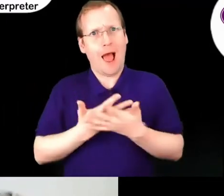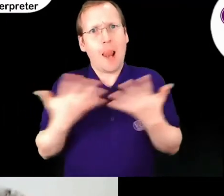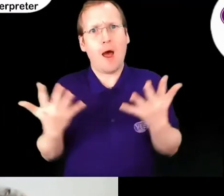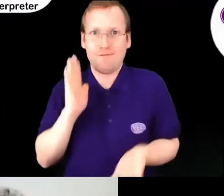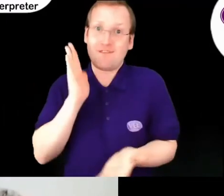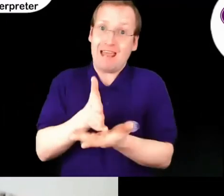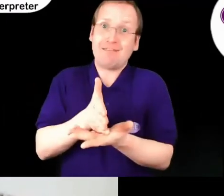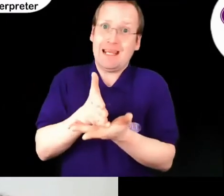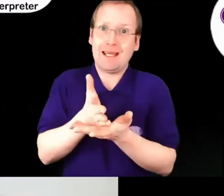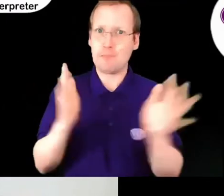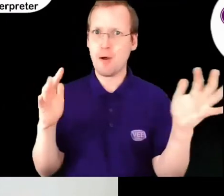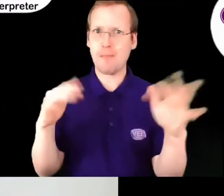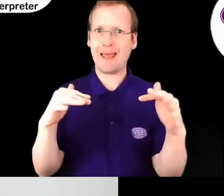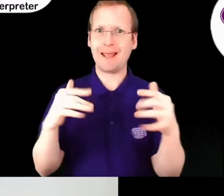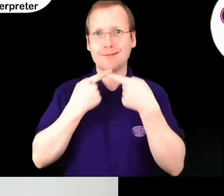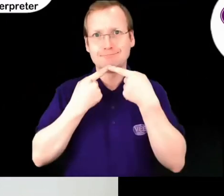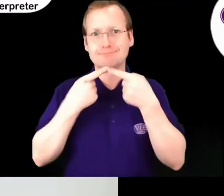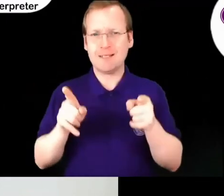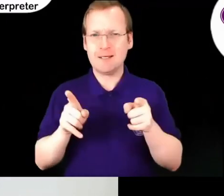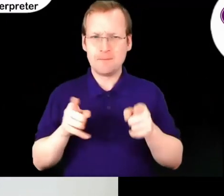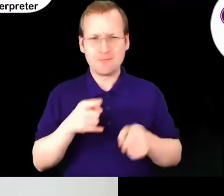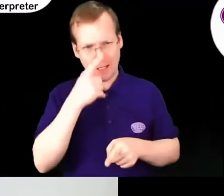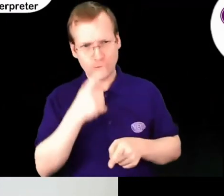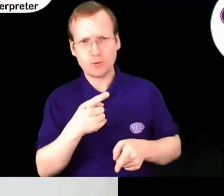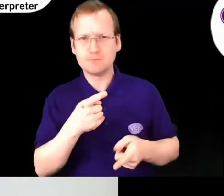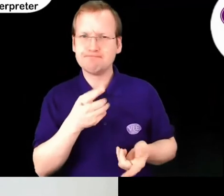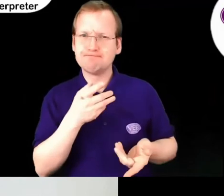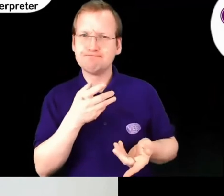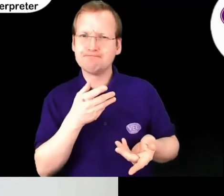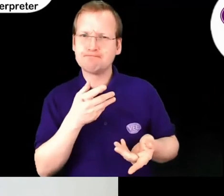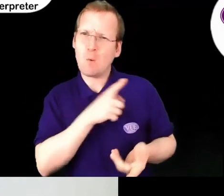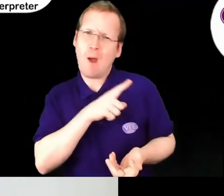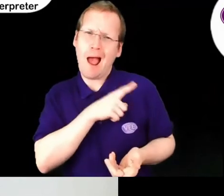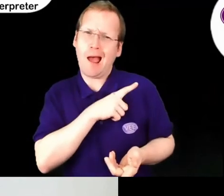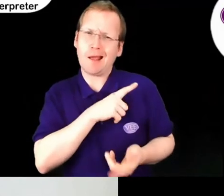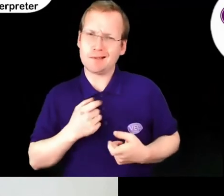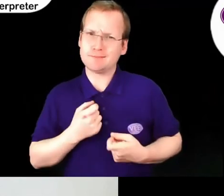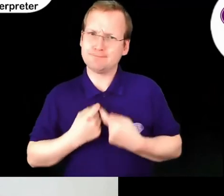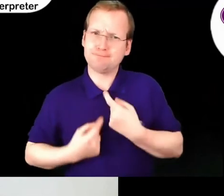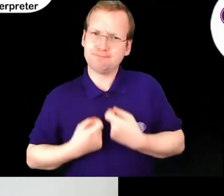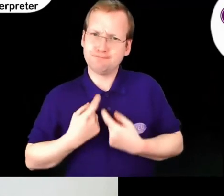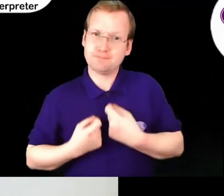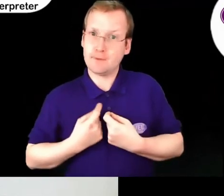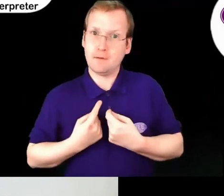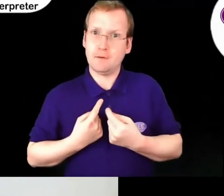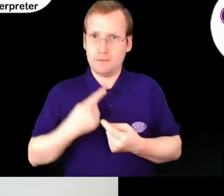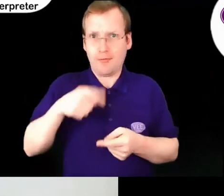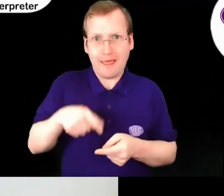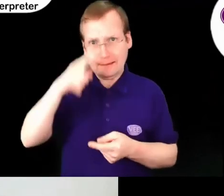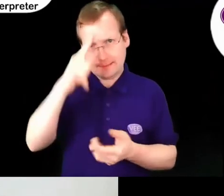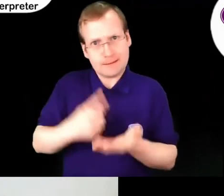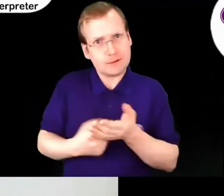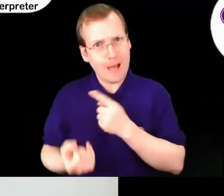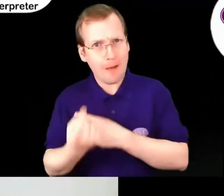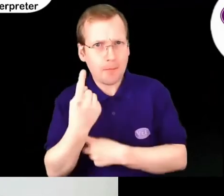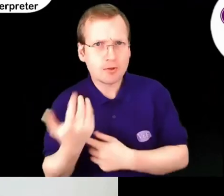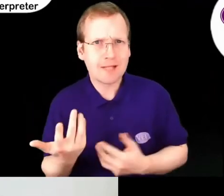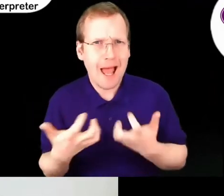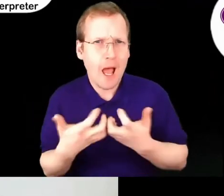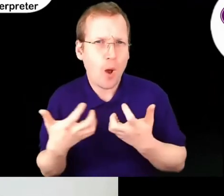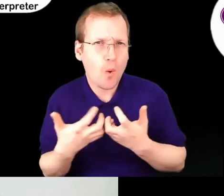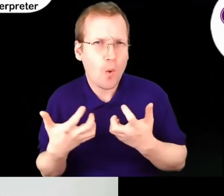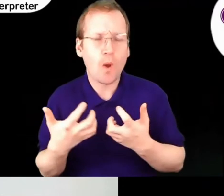publicly. Can you tell us a bit about what led you to make that decision? And I guess how you felt just before